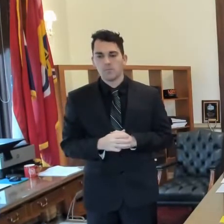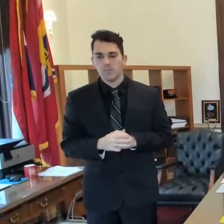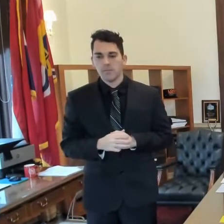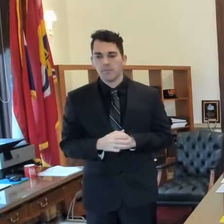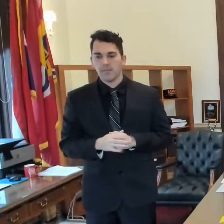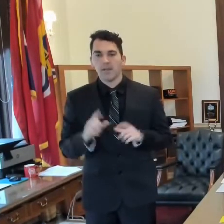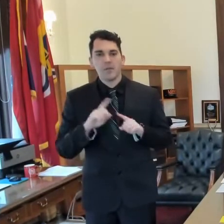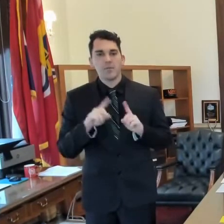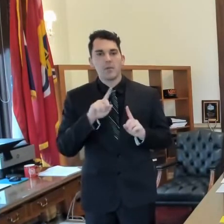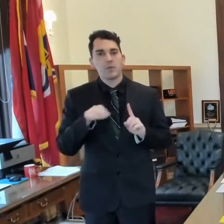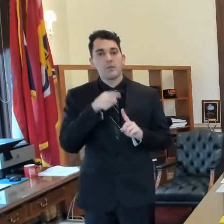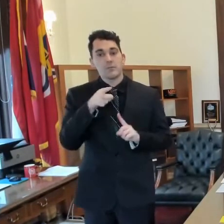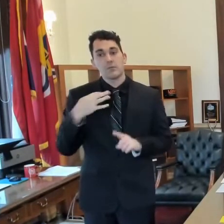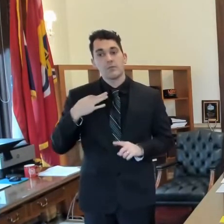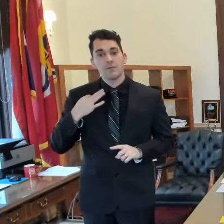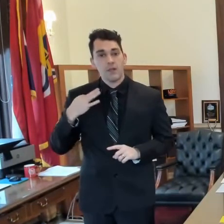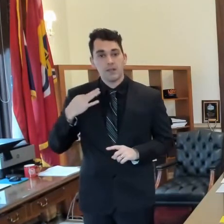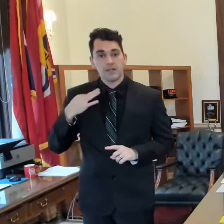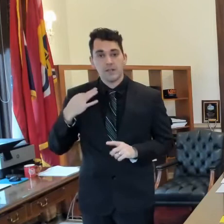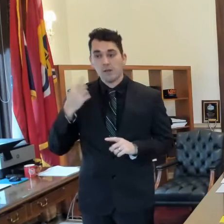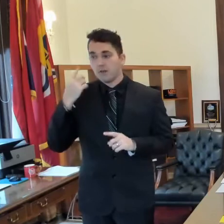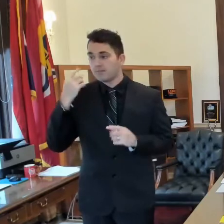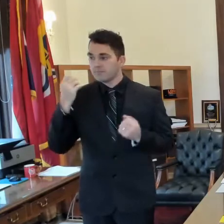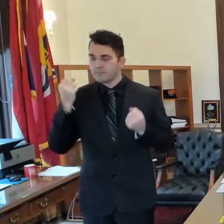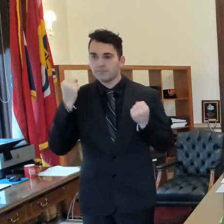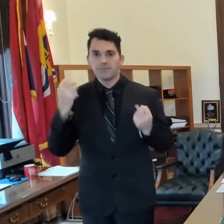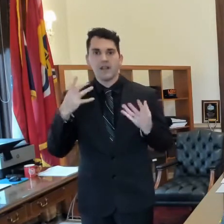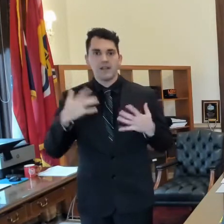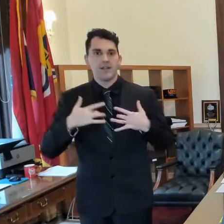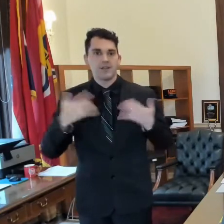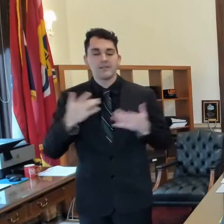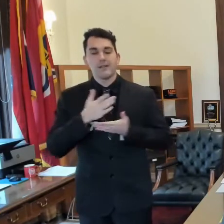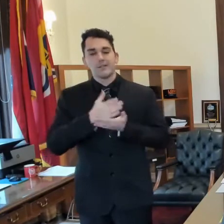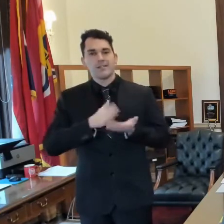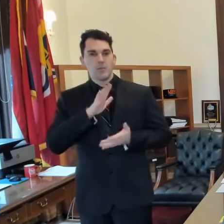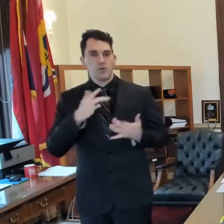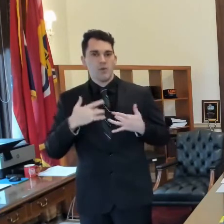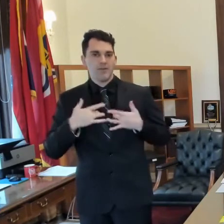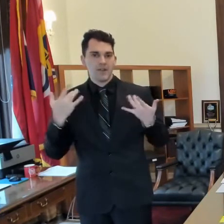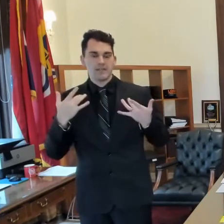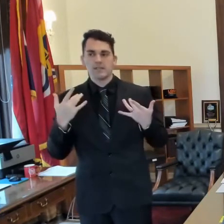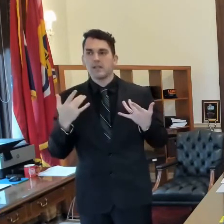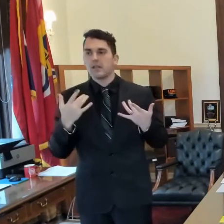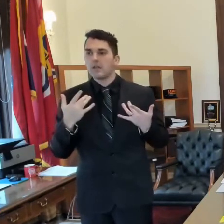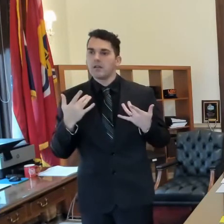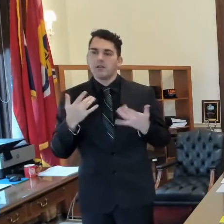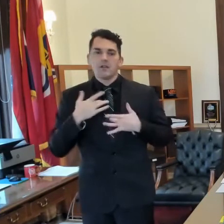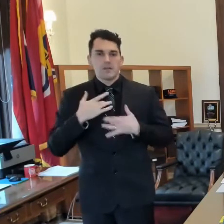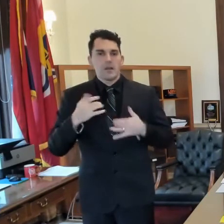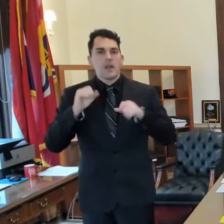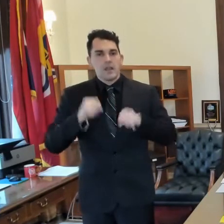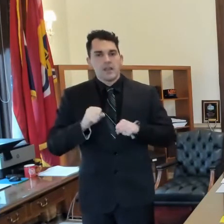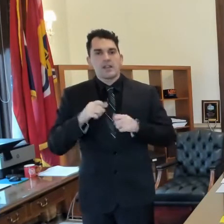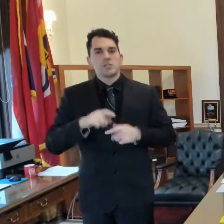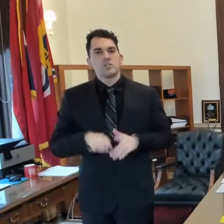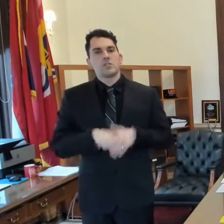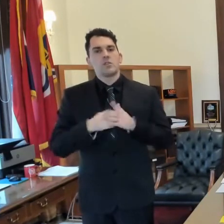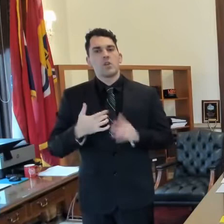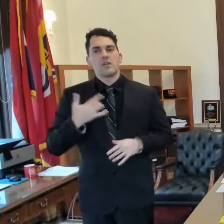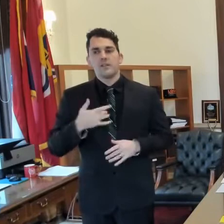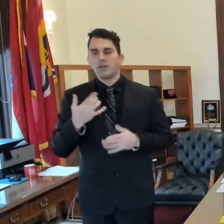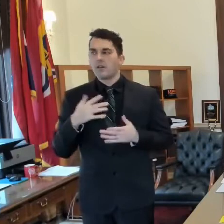you volunteered for many events, some of your volunteers end up wearing out a little bit, or they have other things to do.